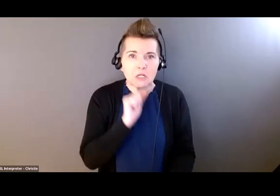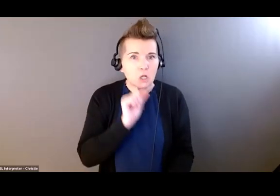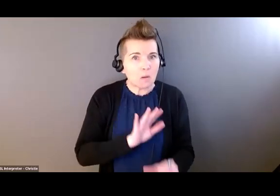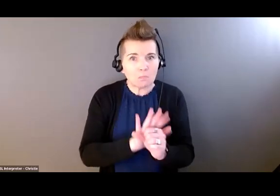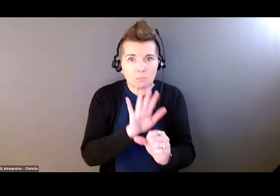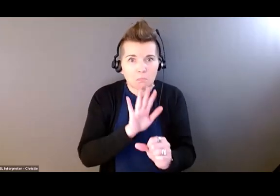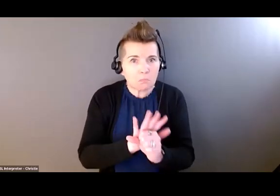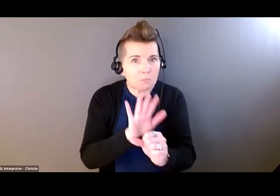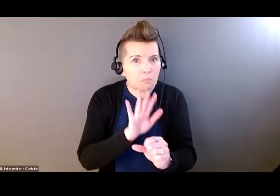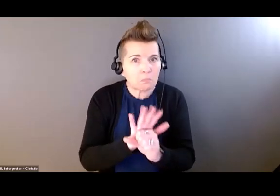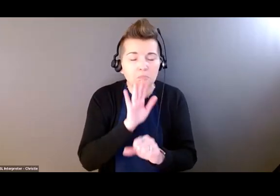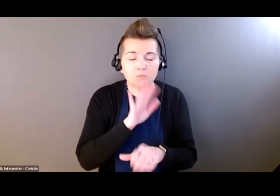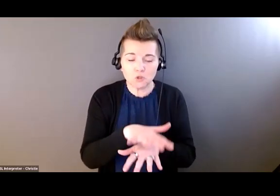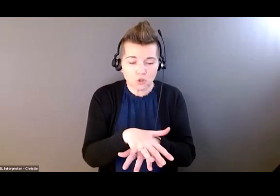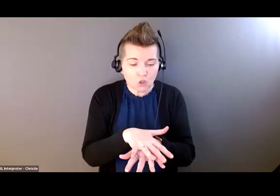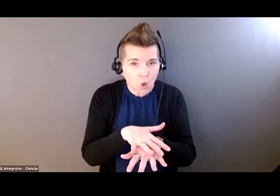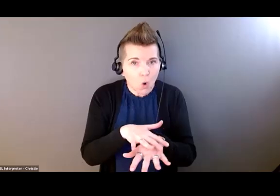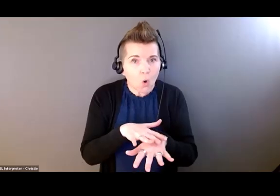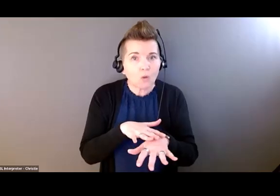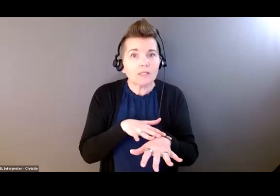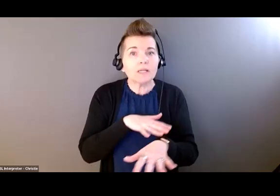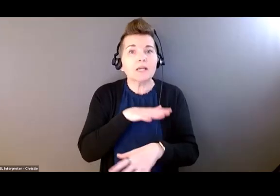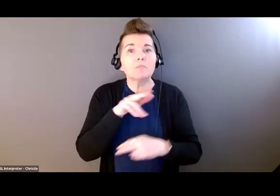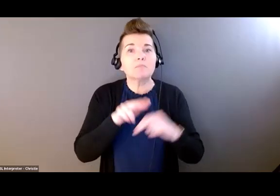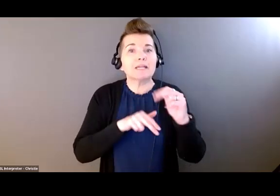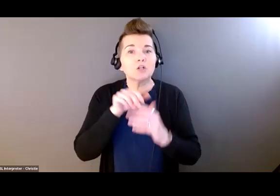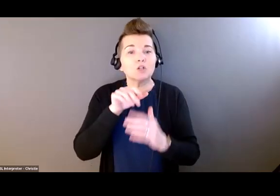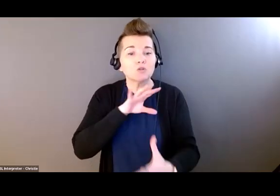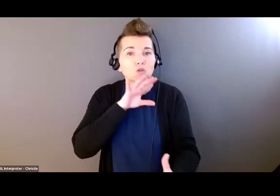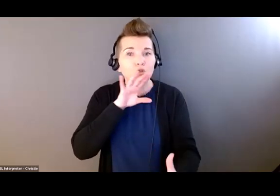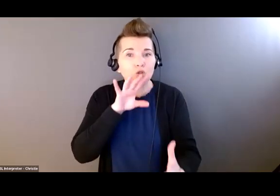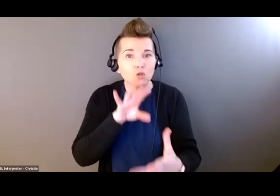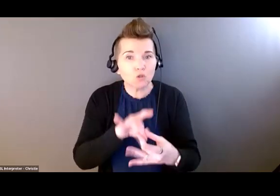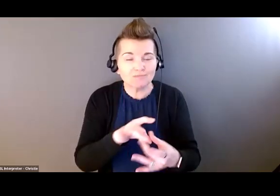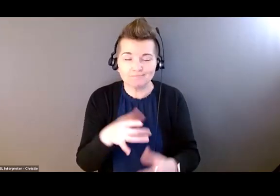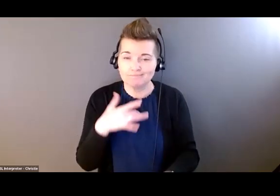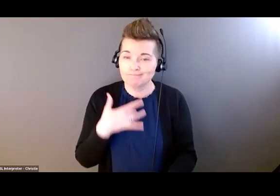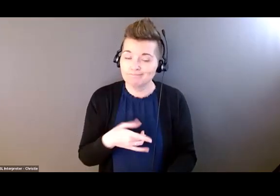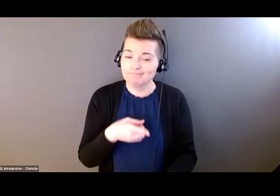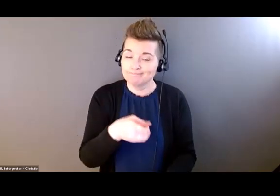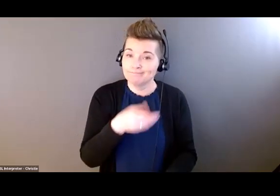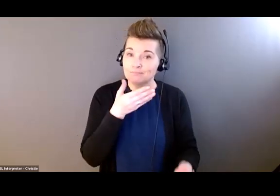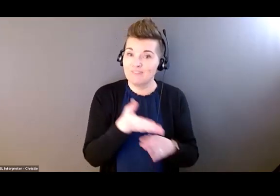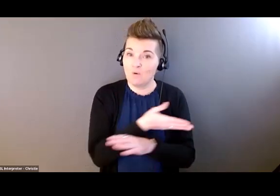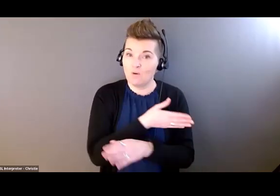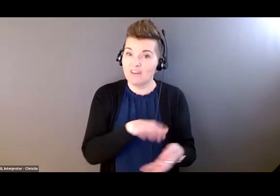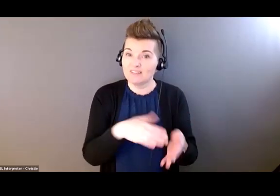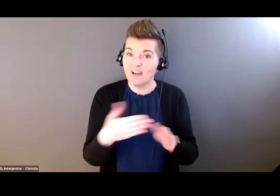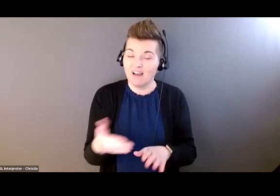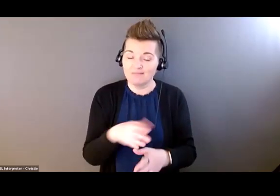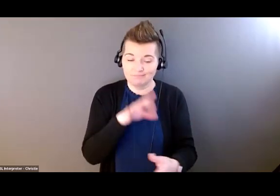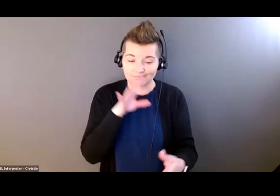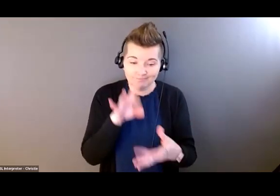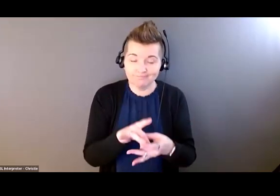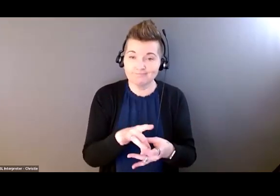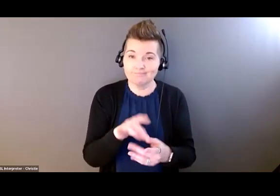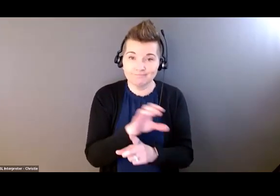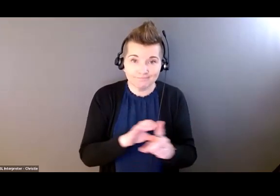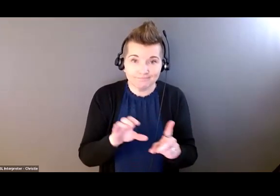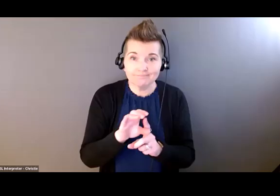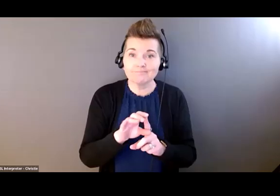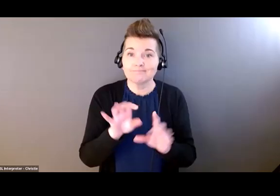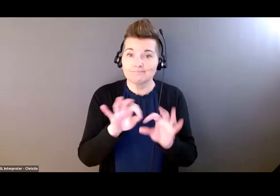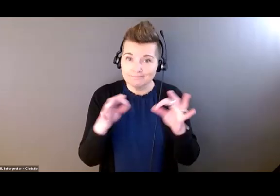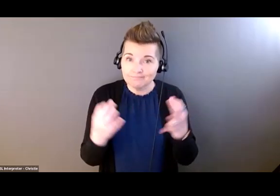helper, she keeps showing up, not pushing, just being present, slowly building that trust. By the time they die,